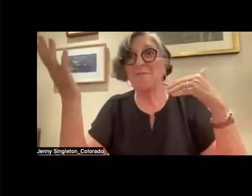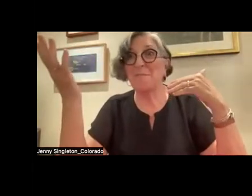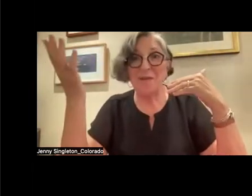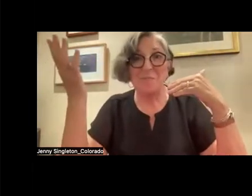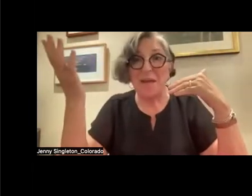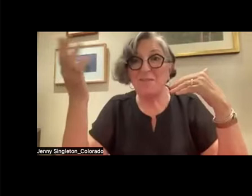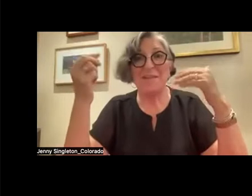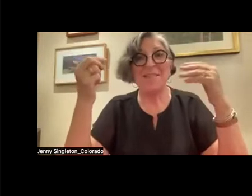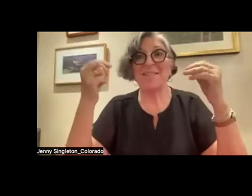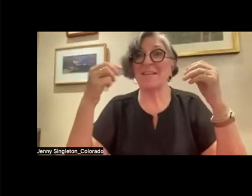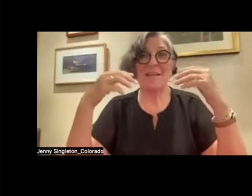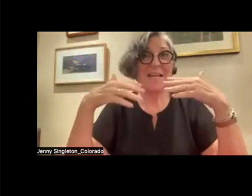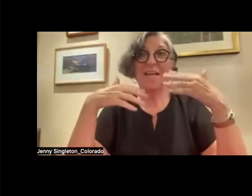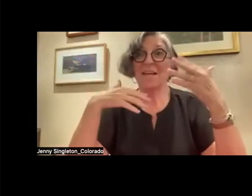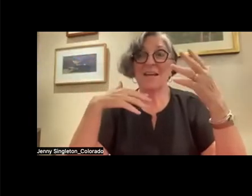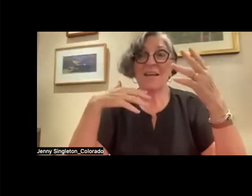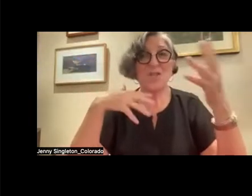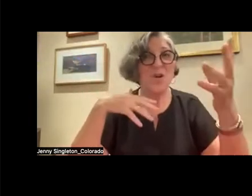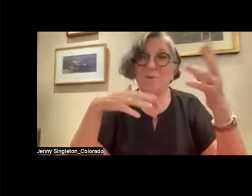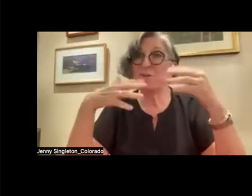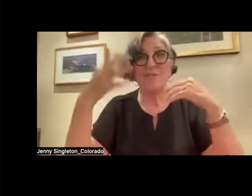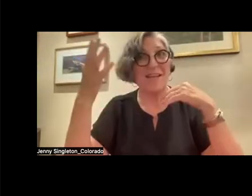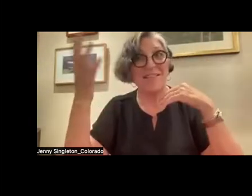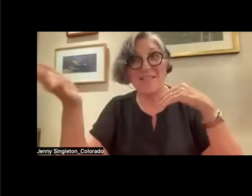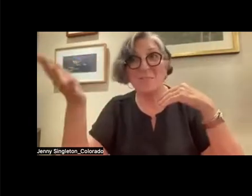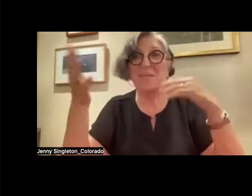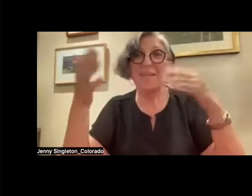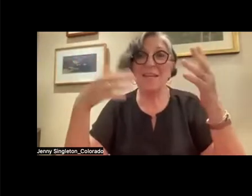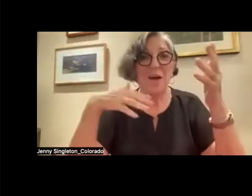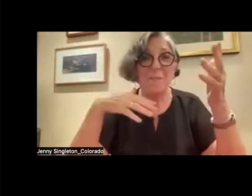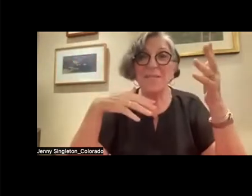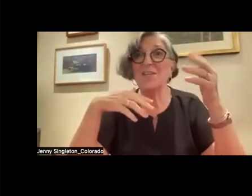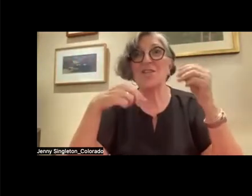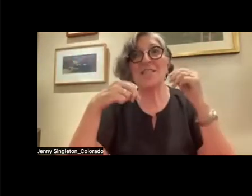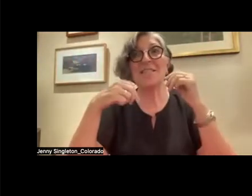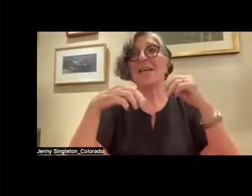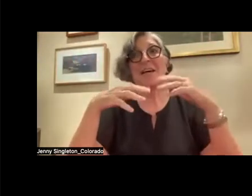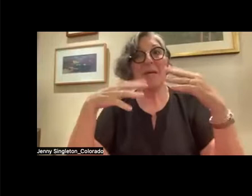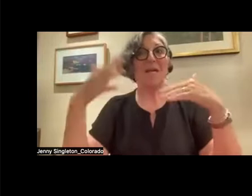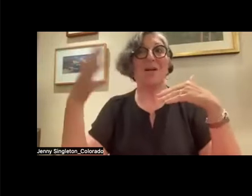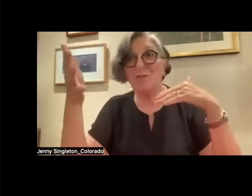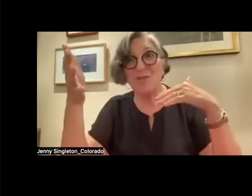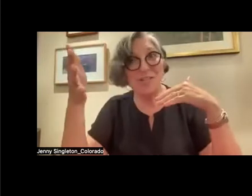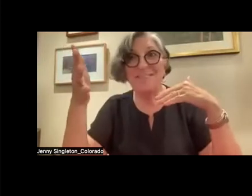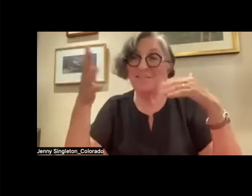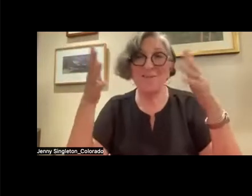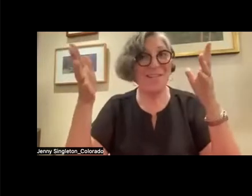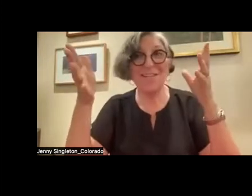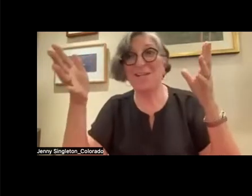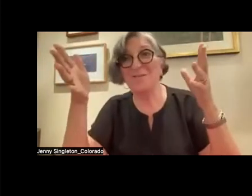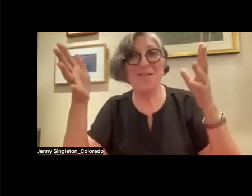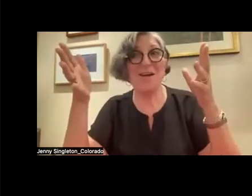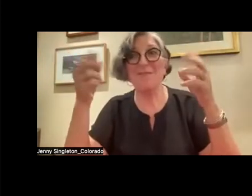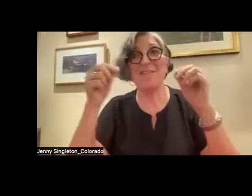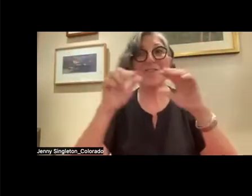accessing governmental benefits, getting interpreters, accessibility, accommodations, inclusion, diversity